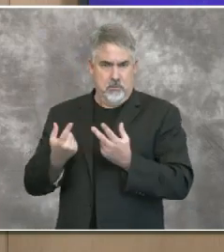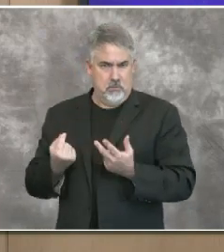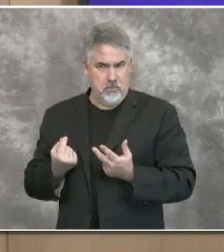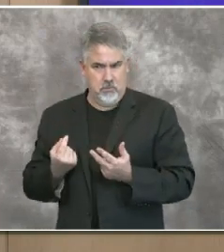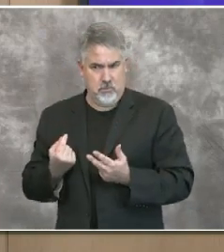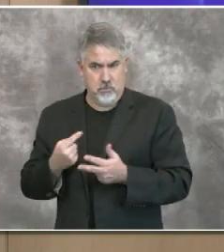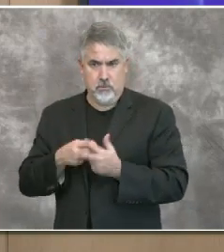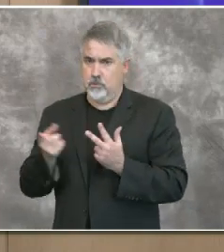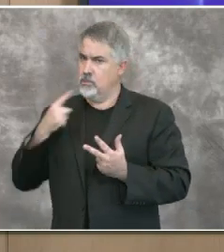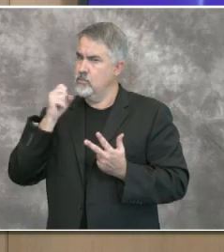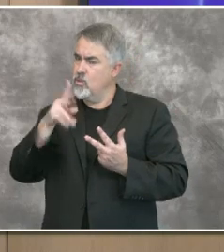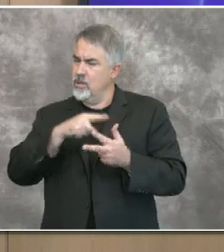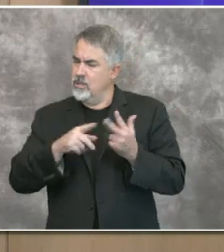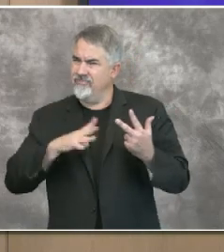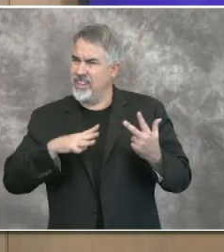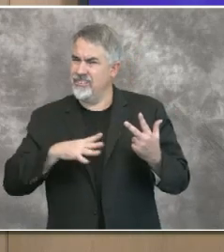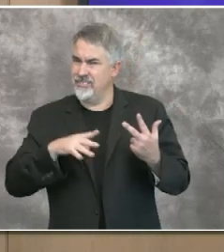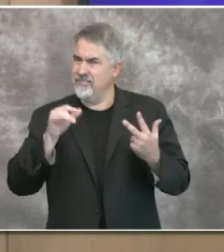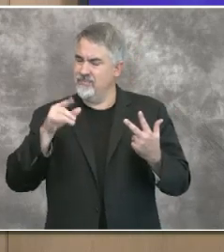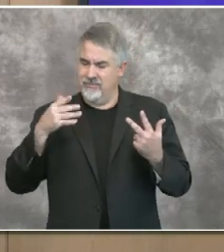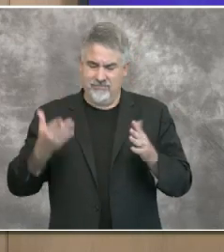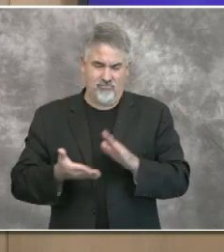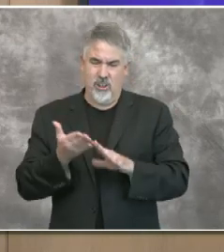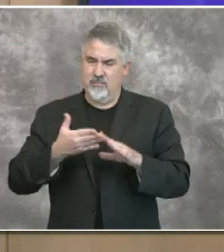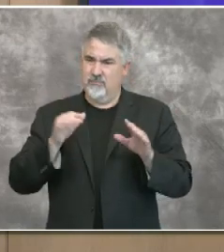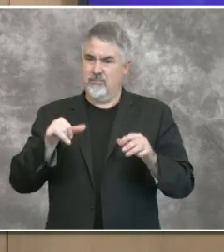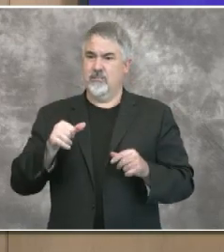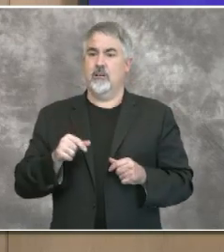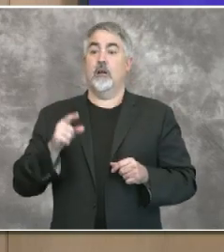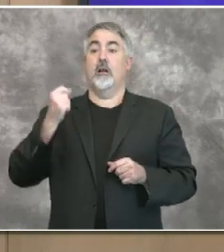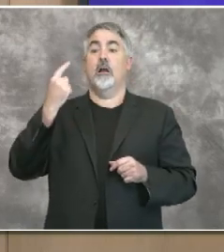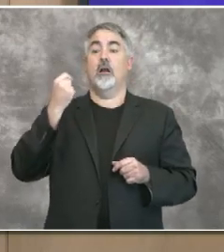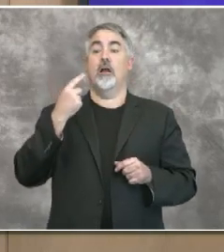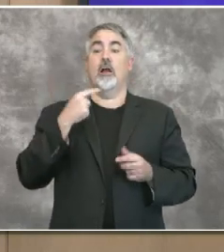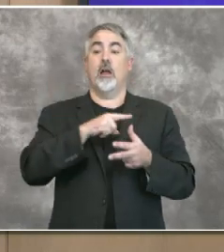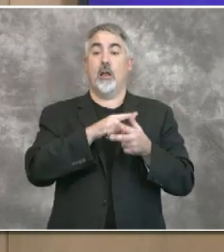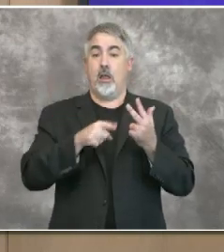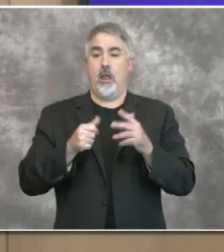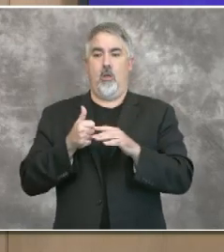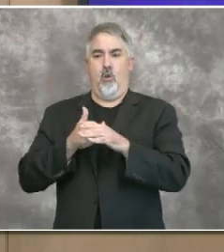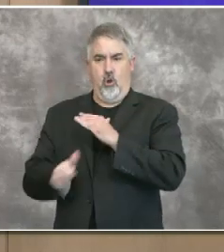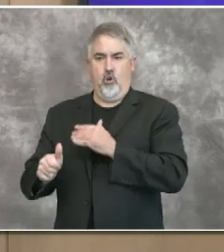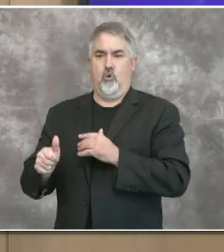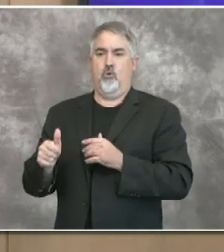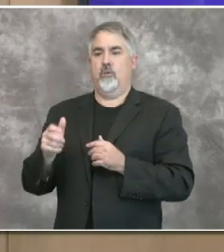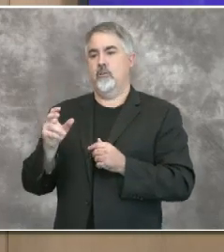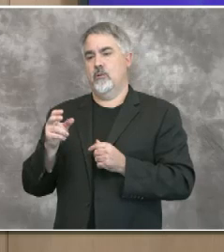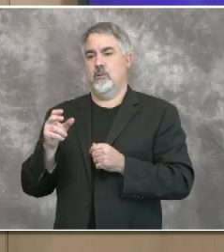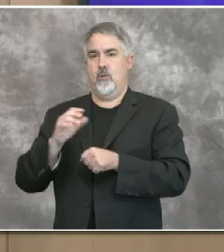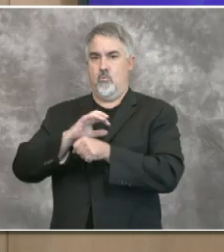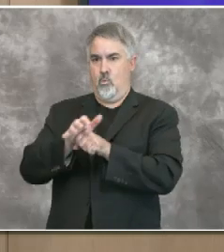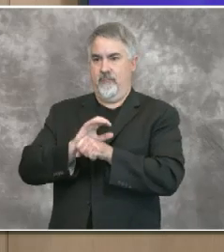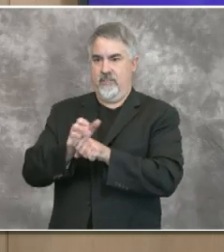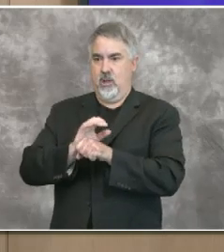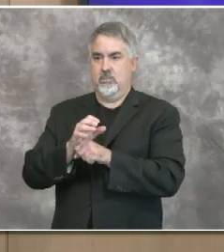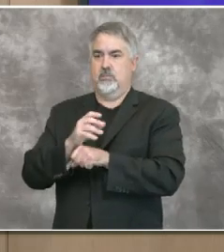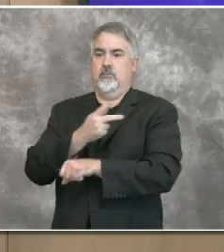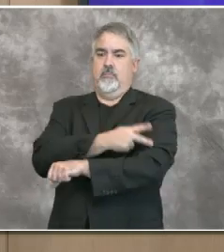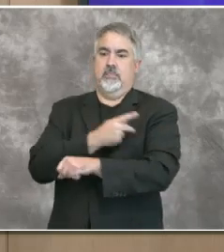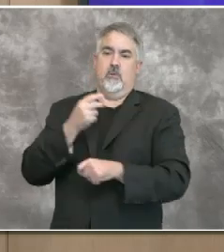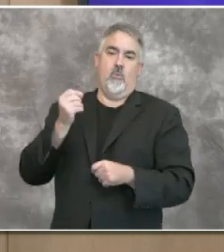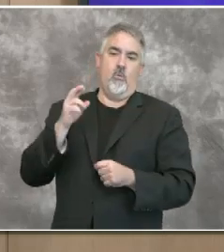to COVID response or if they are housing essential workers. Outside of essential workers or outside of things directly